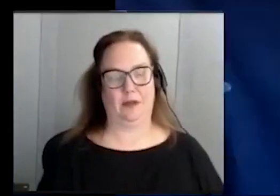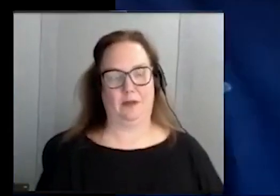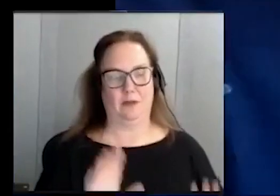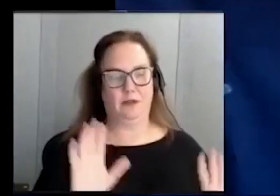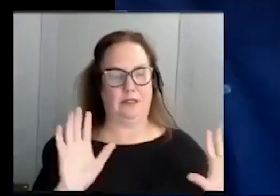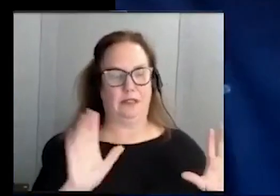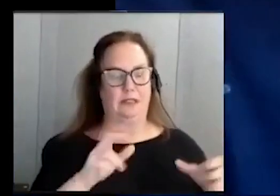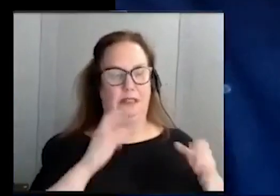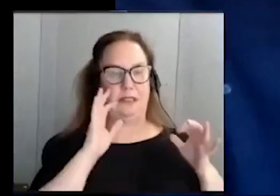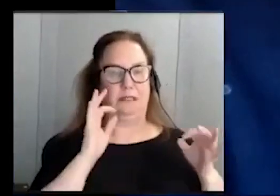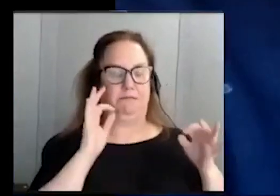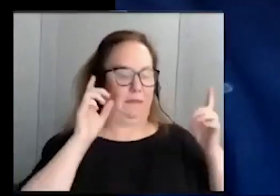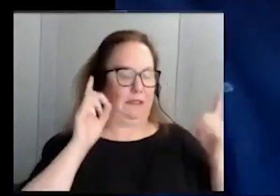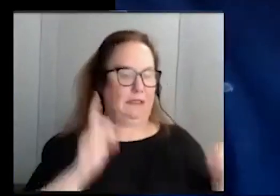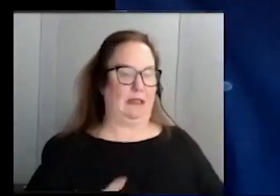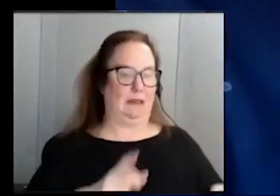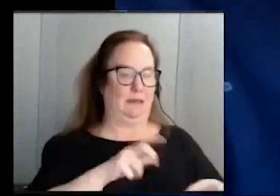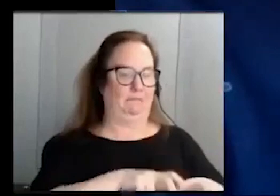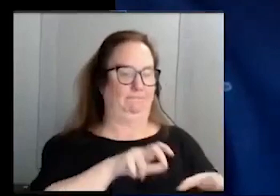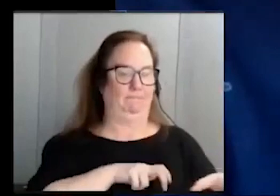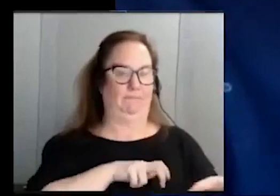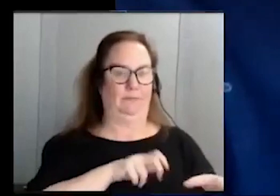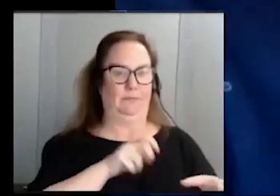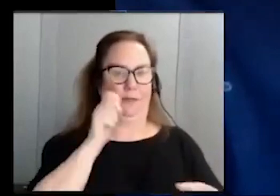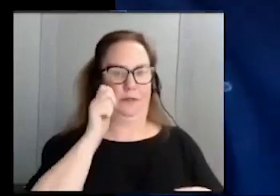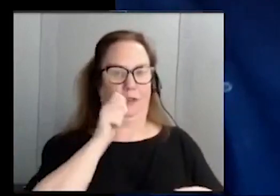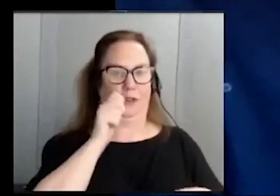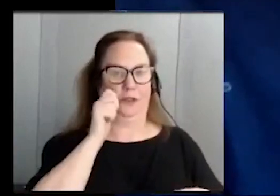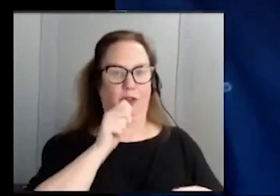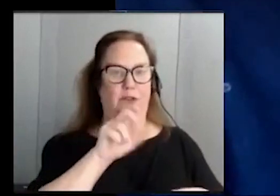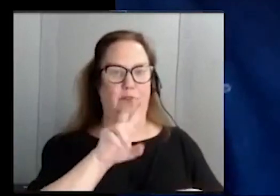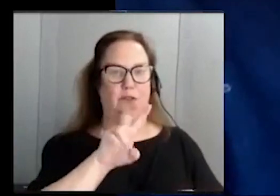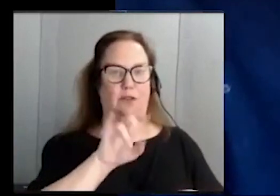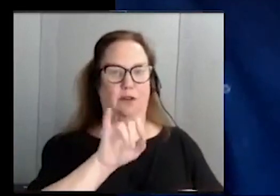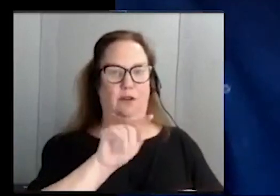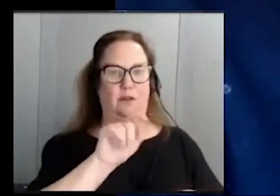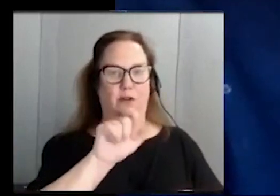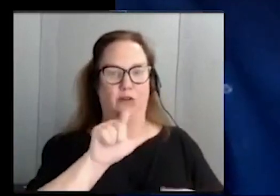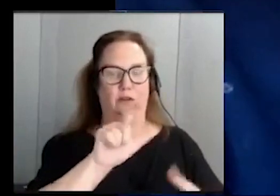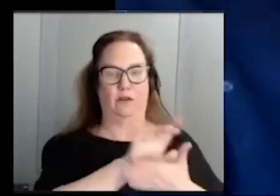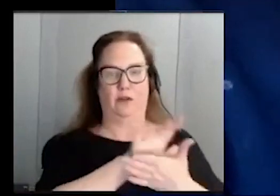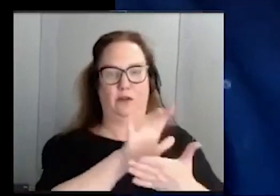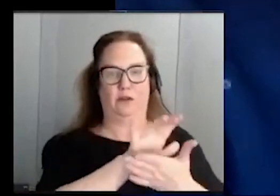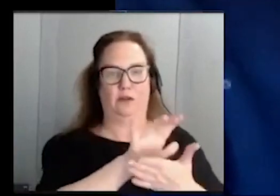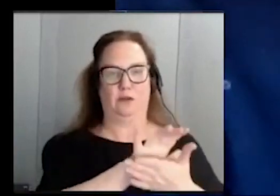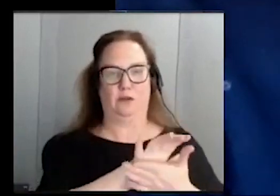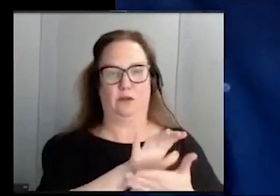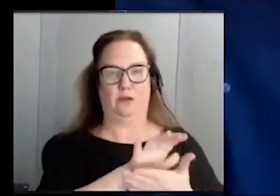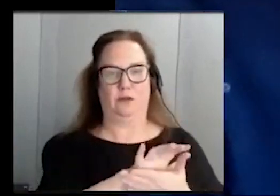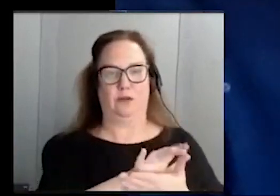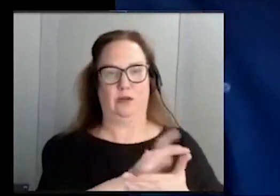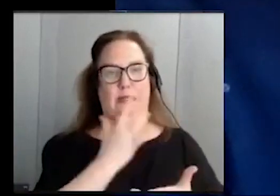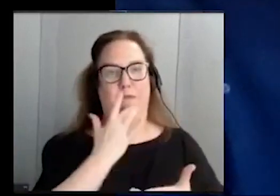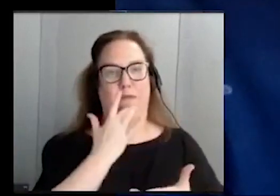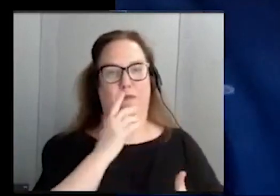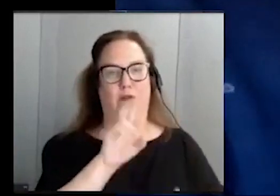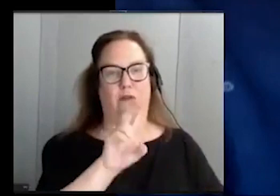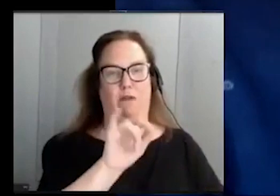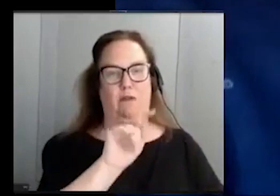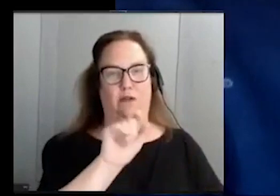not to participate. I mean, the girls are virtual as far as their schooling goes. They actually prefer it, of all